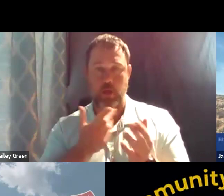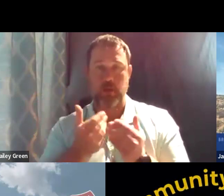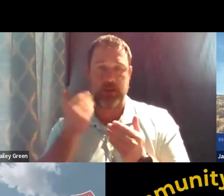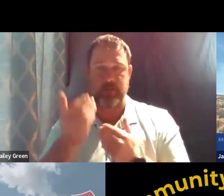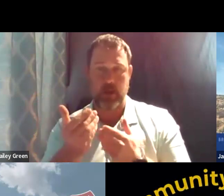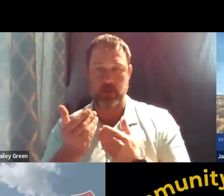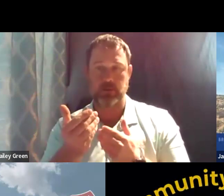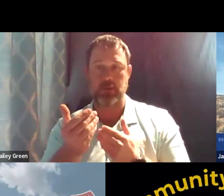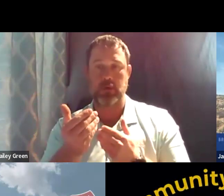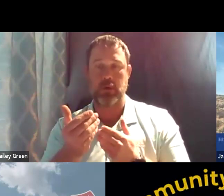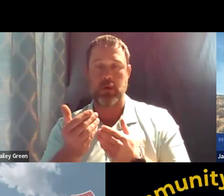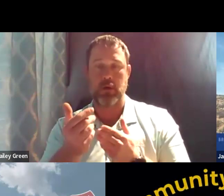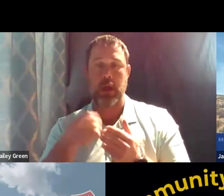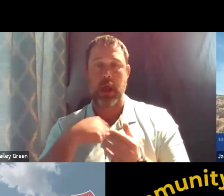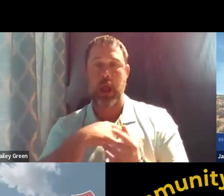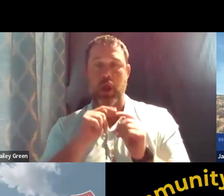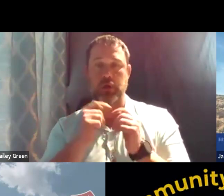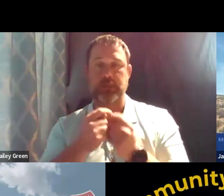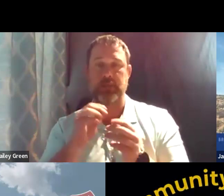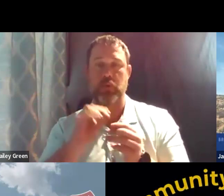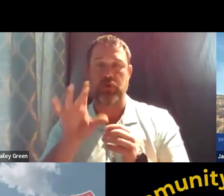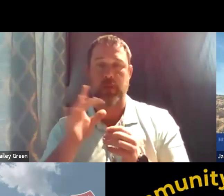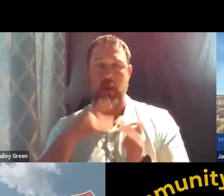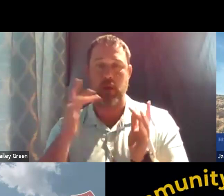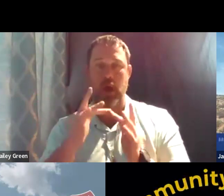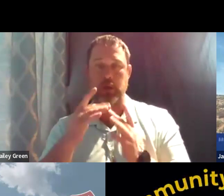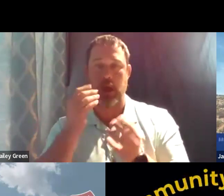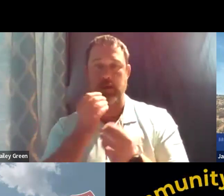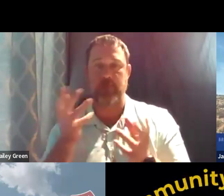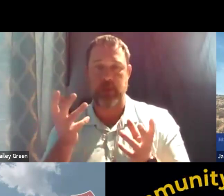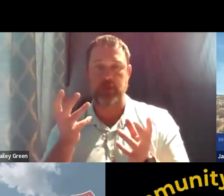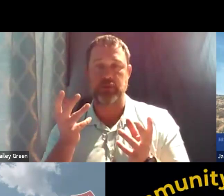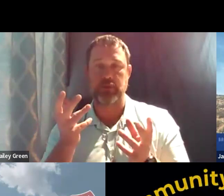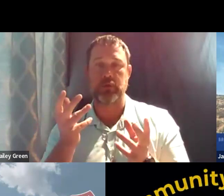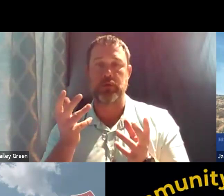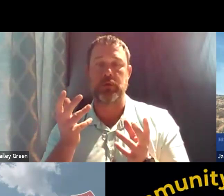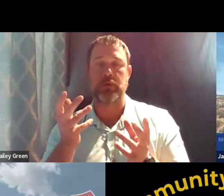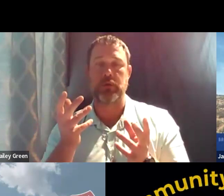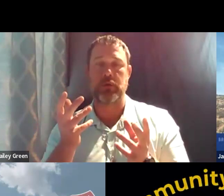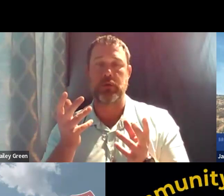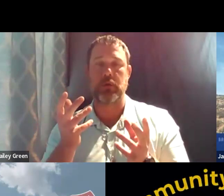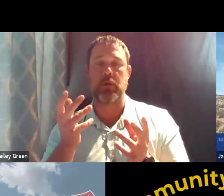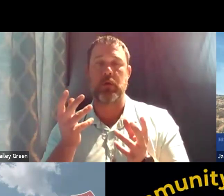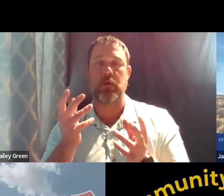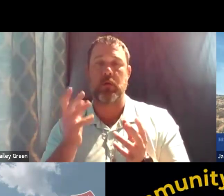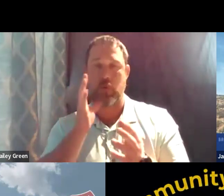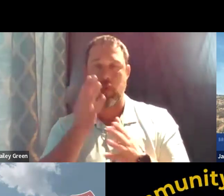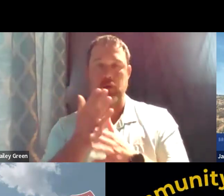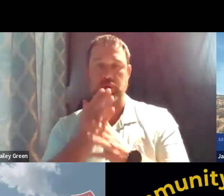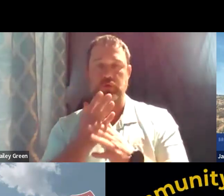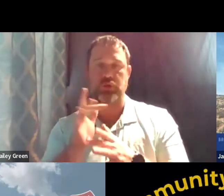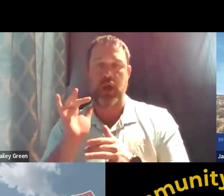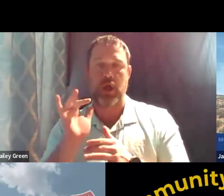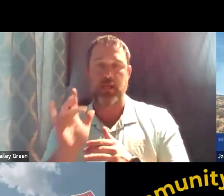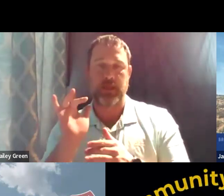advance. Our team will drop our contact information in the chat. They'll also share a link to